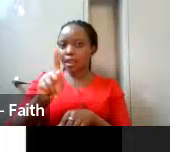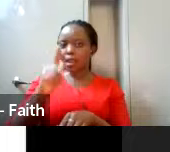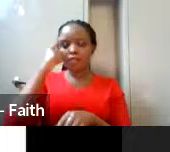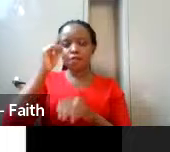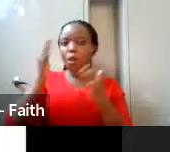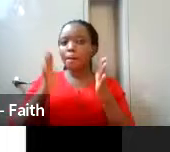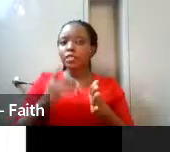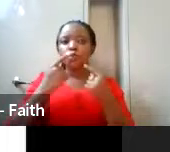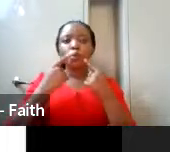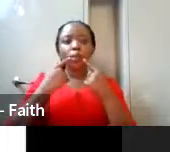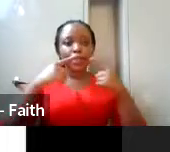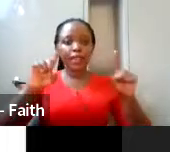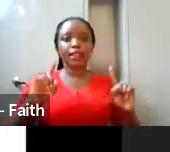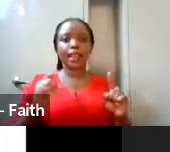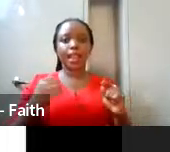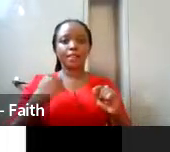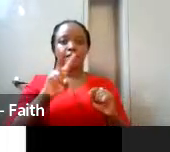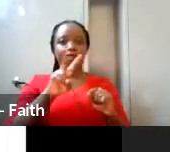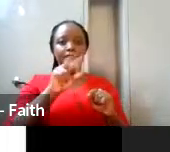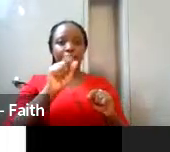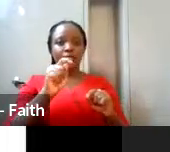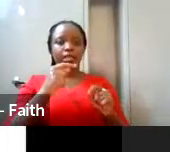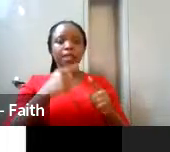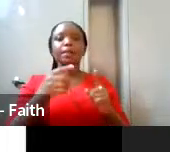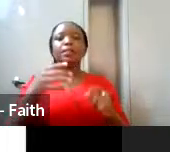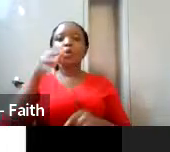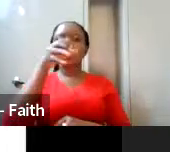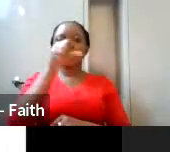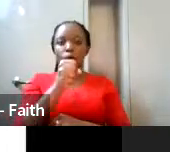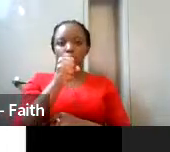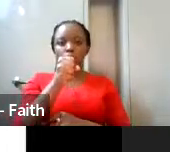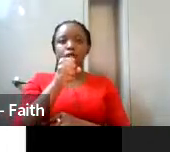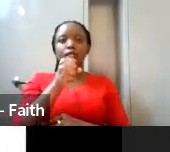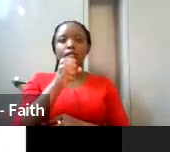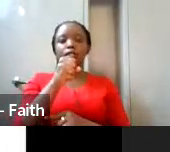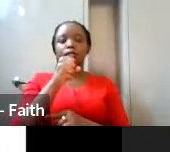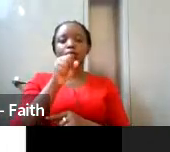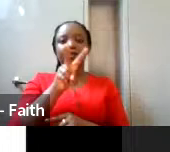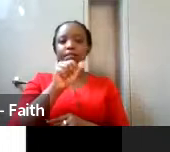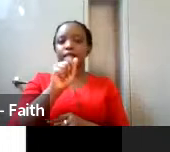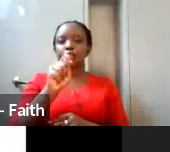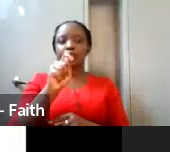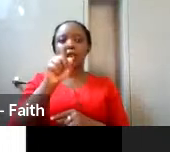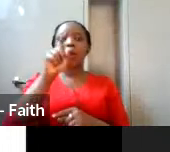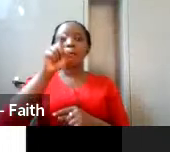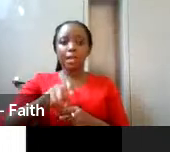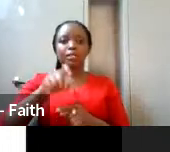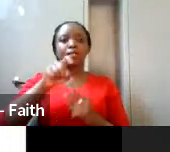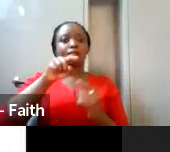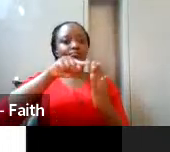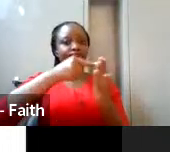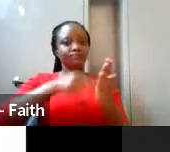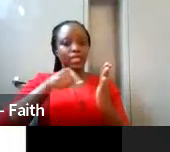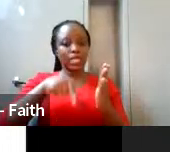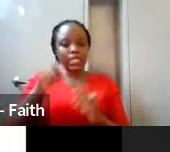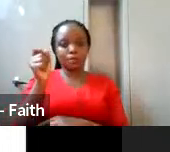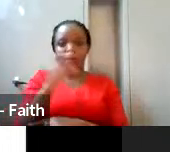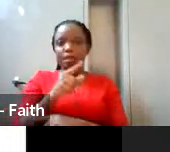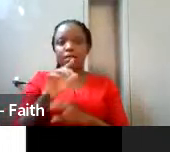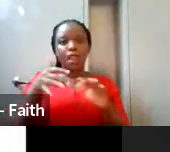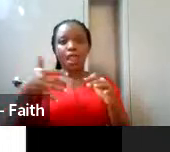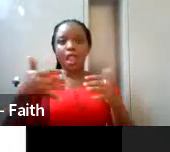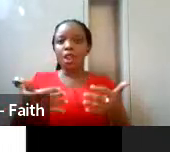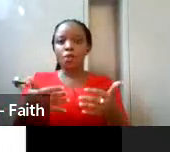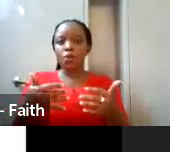declared VAT income, withholding and generated invoice late and has to declare it again this month, how do